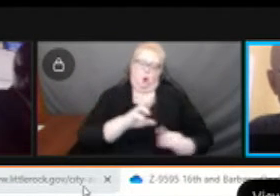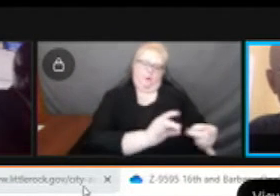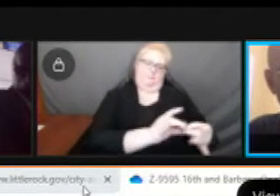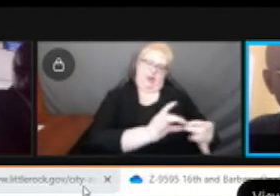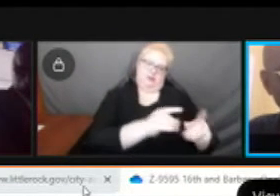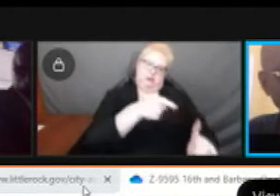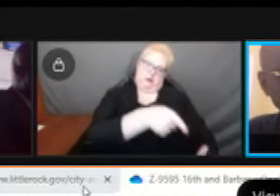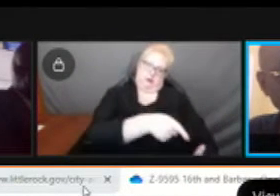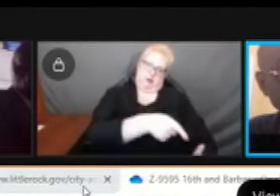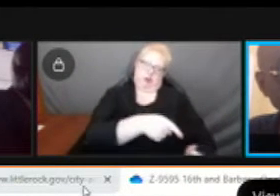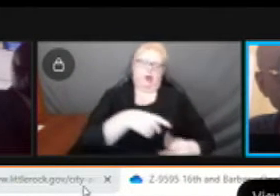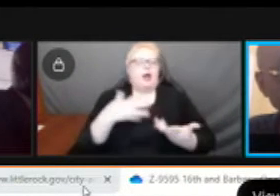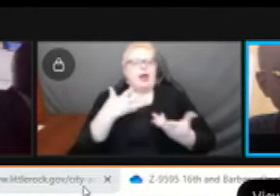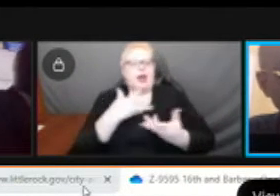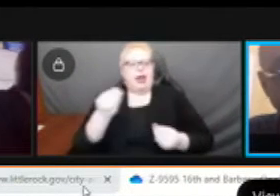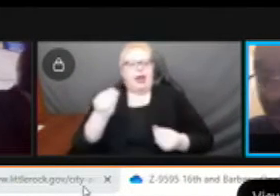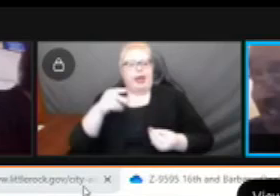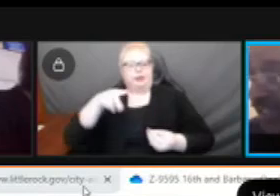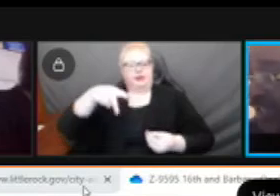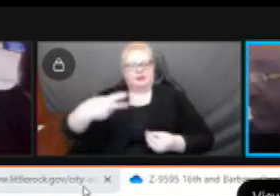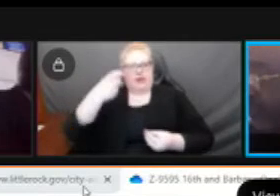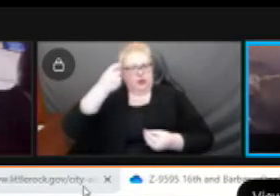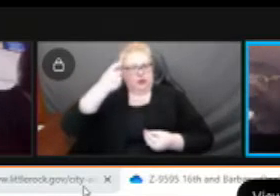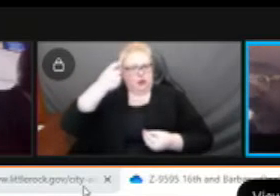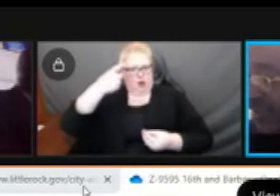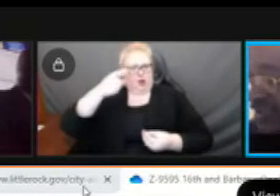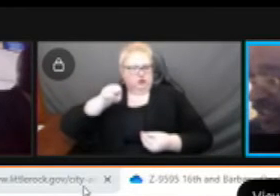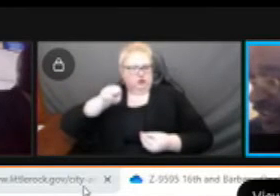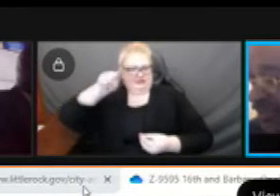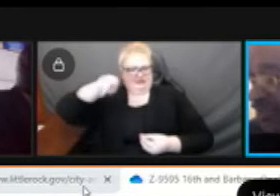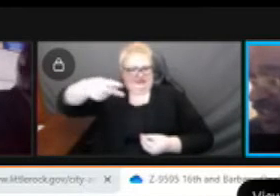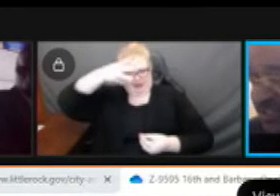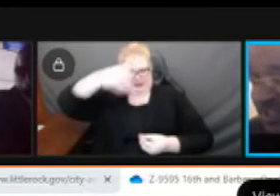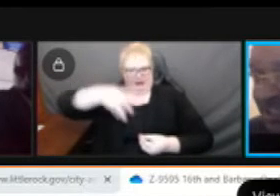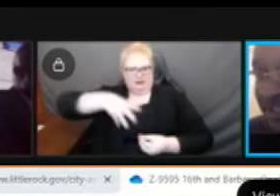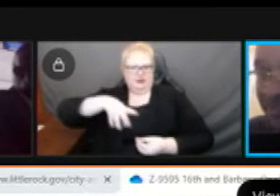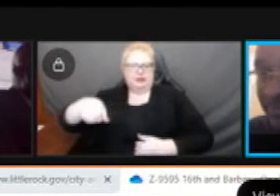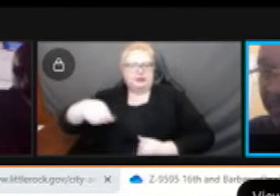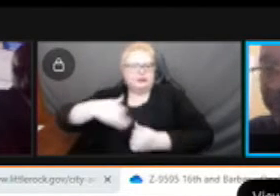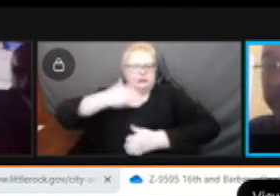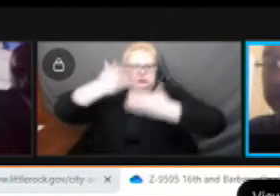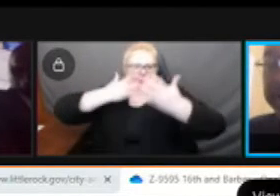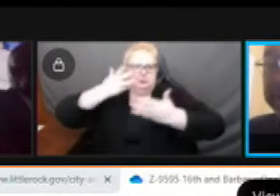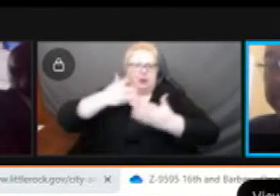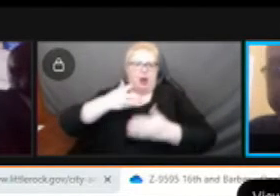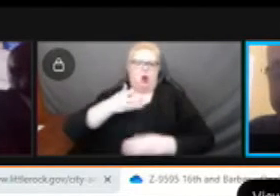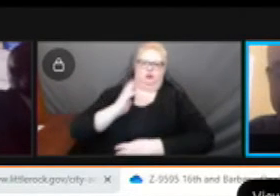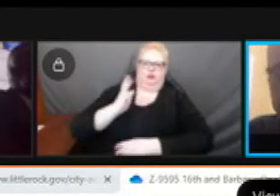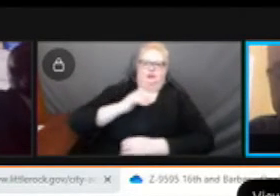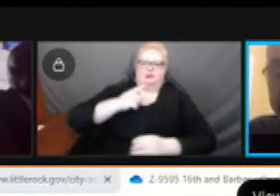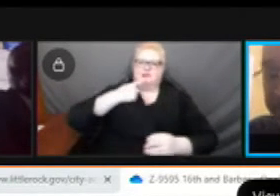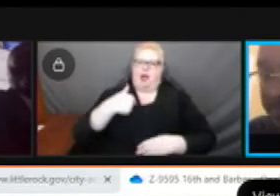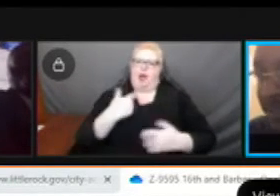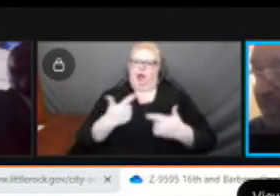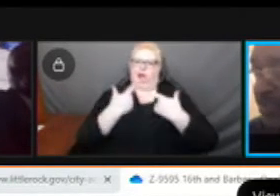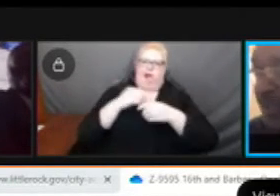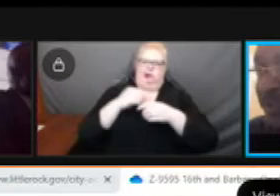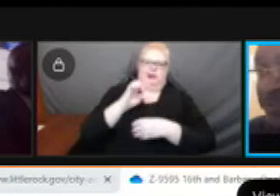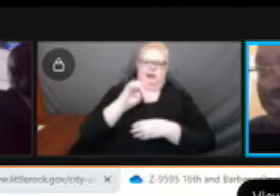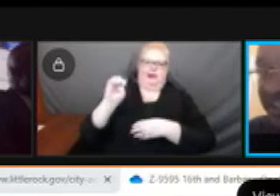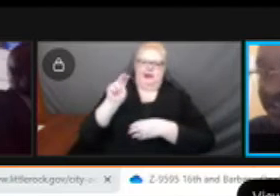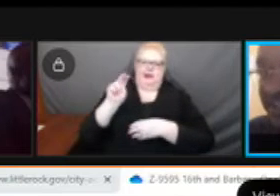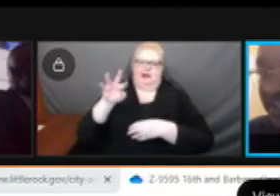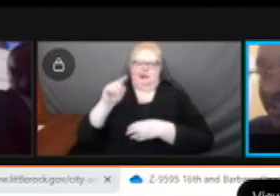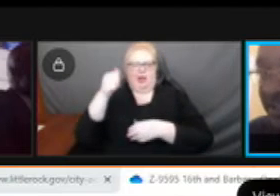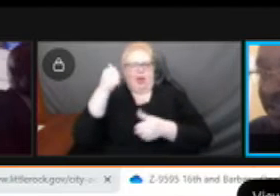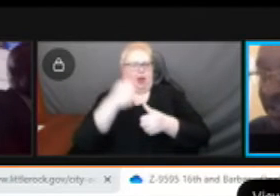can understand when he said he was embarrassed to say he lives in East End. When I first played EOA baseball and basketball, it was